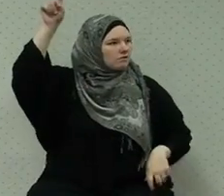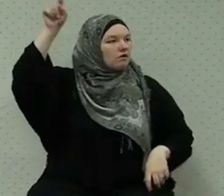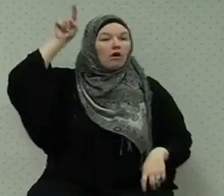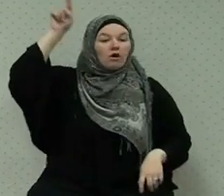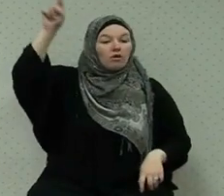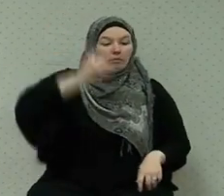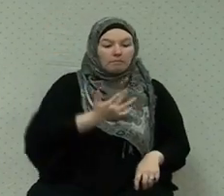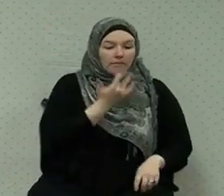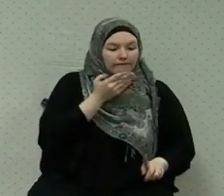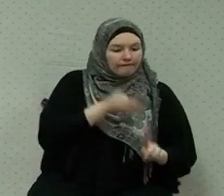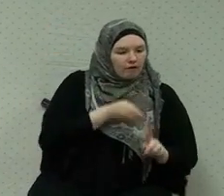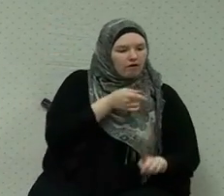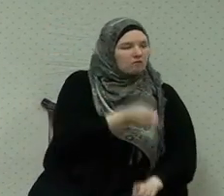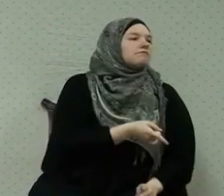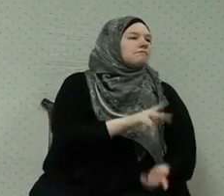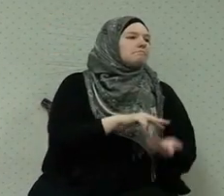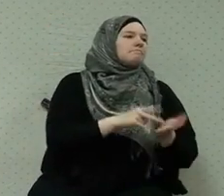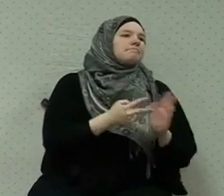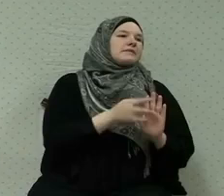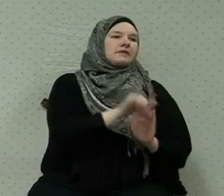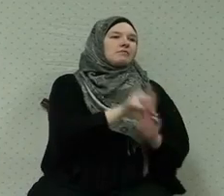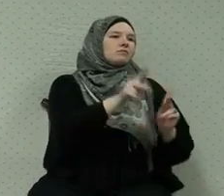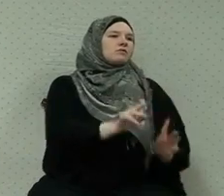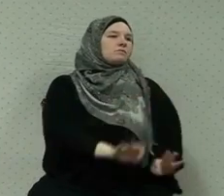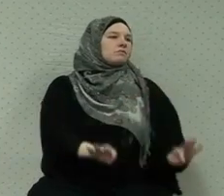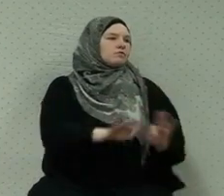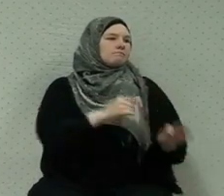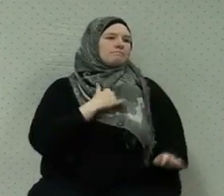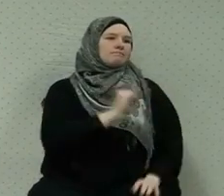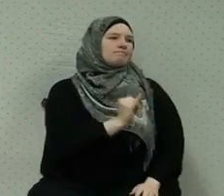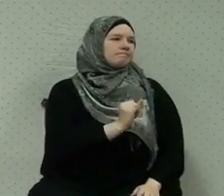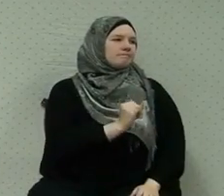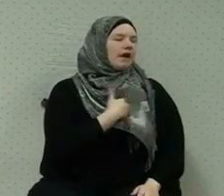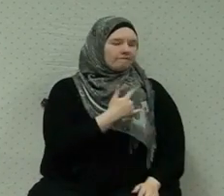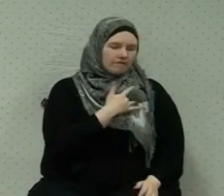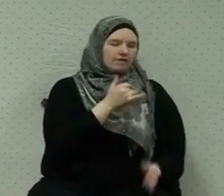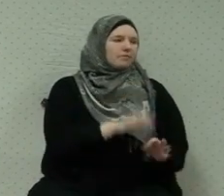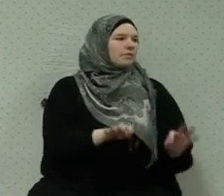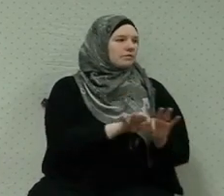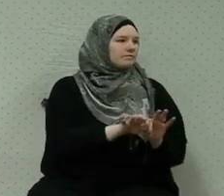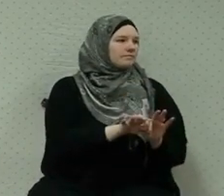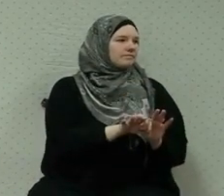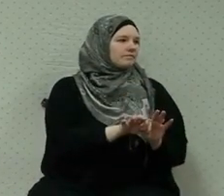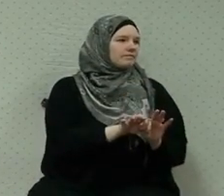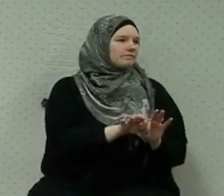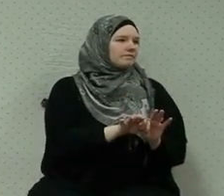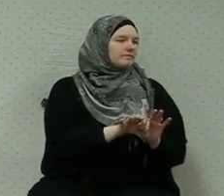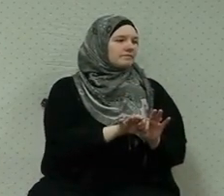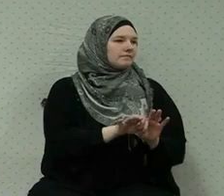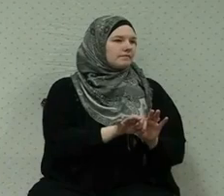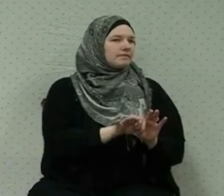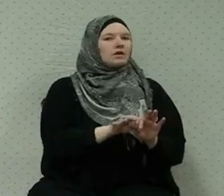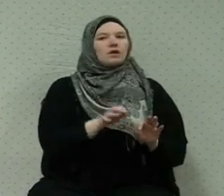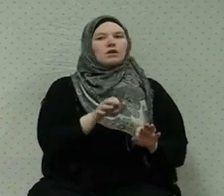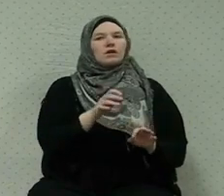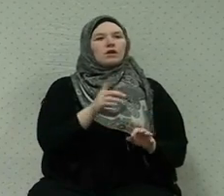I'm not explaining why Allah is important, because we wouldn't be sitting here if we don't believe it. Right? It shouldn't be